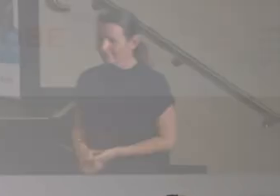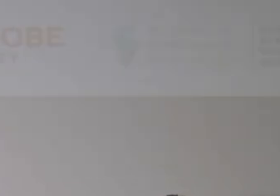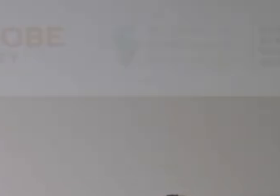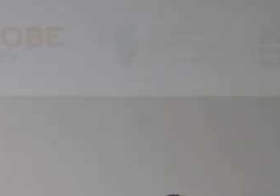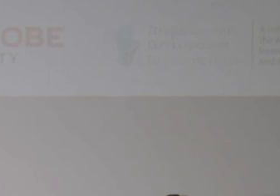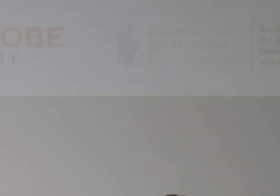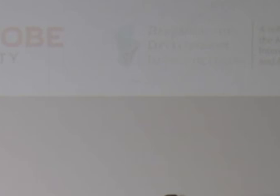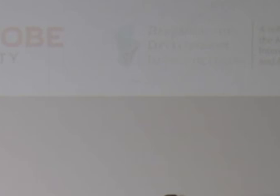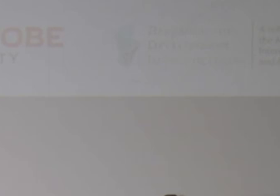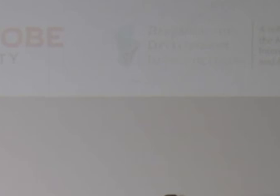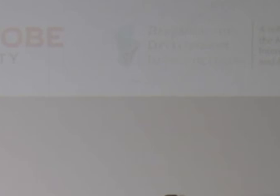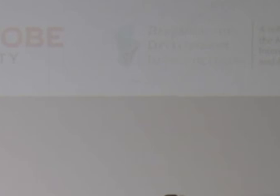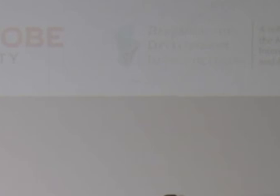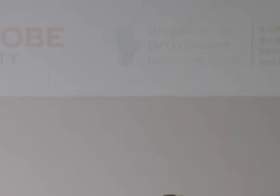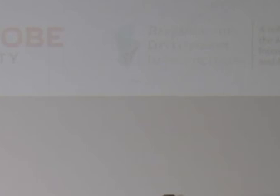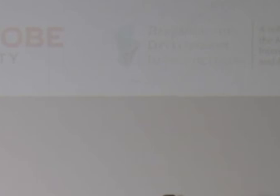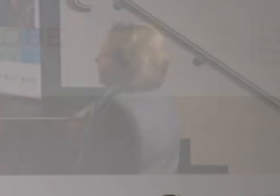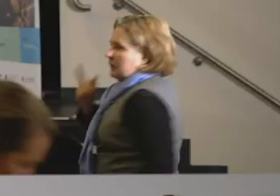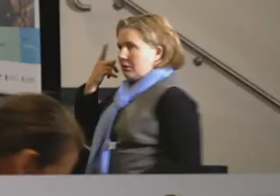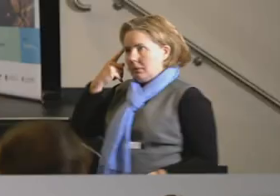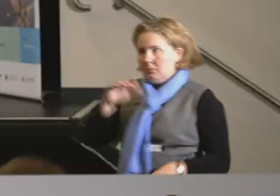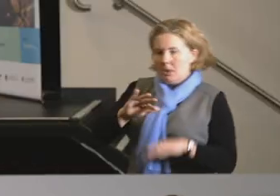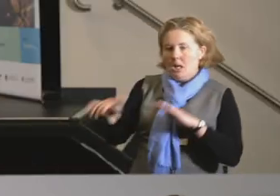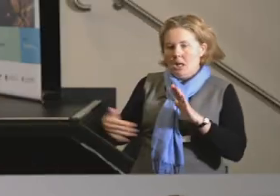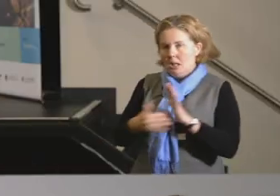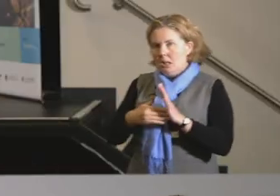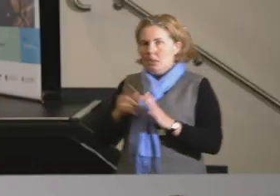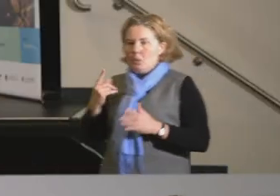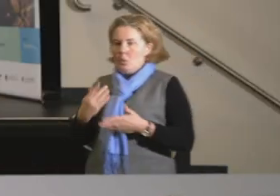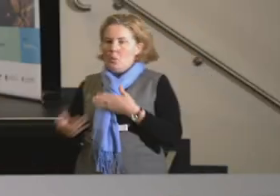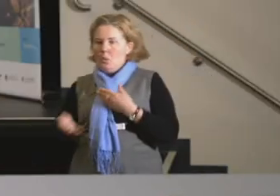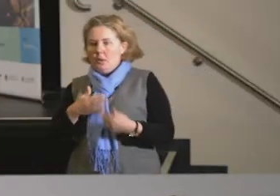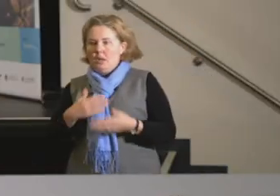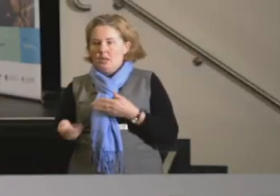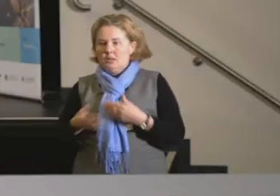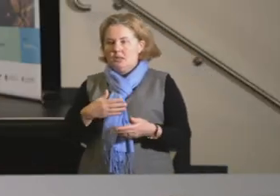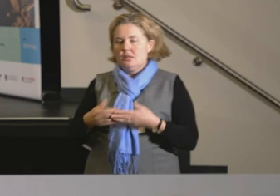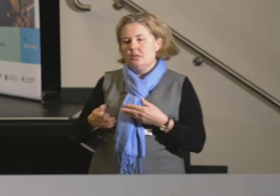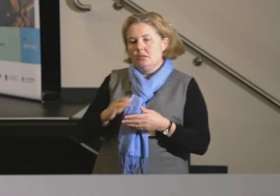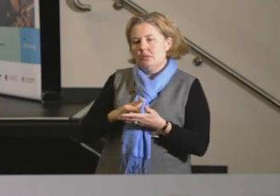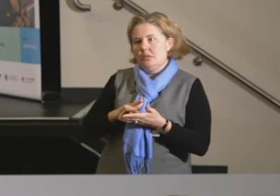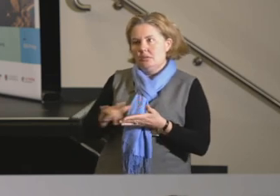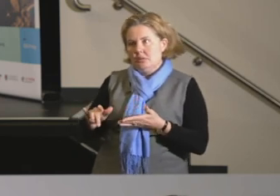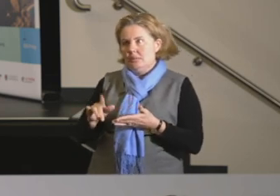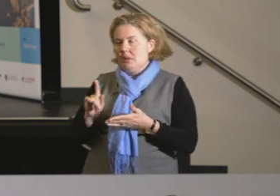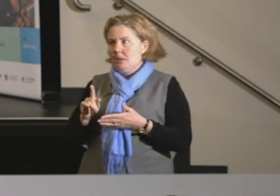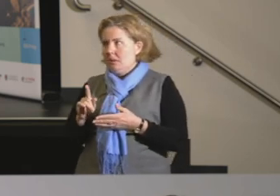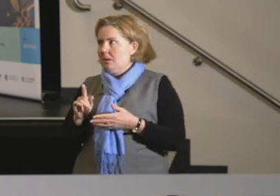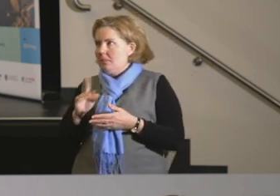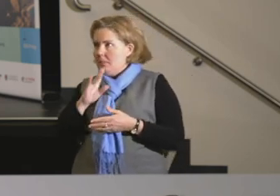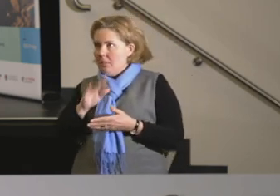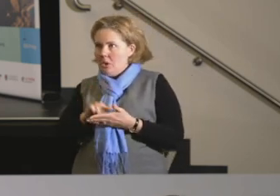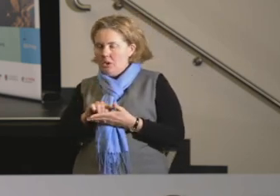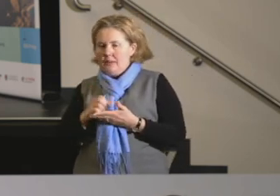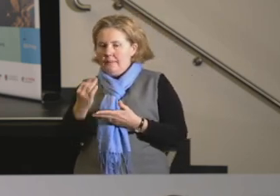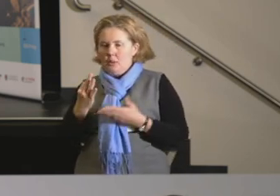come to the end. I know our organisers are there impatiently as we run over time a little bit, so apologies. But there's no way to